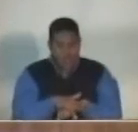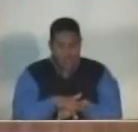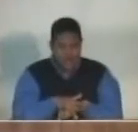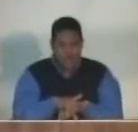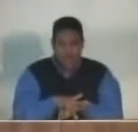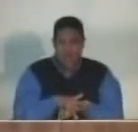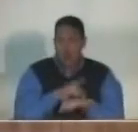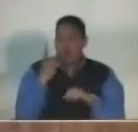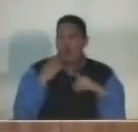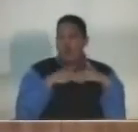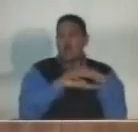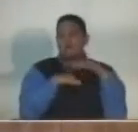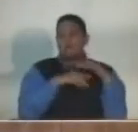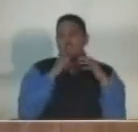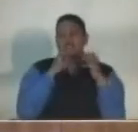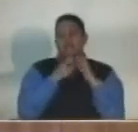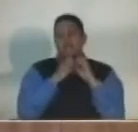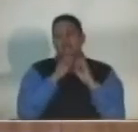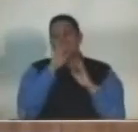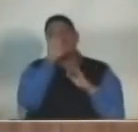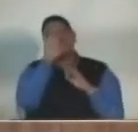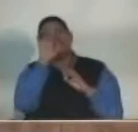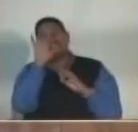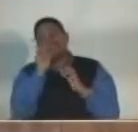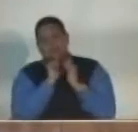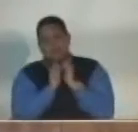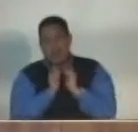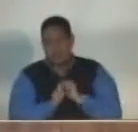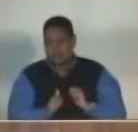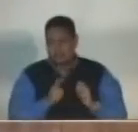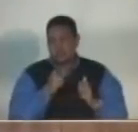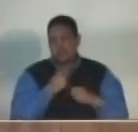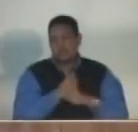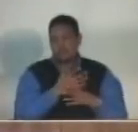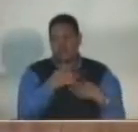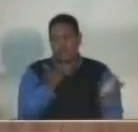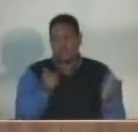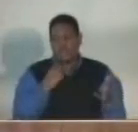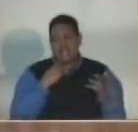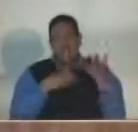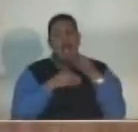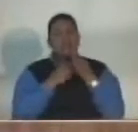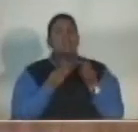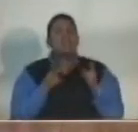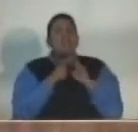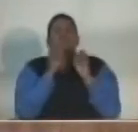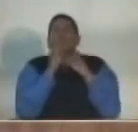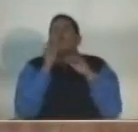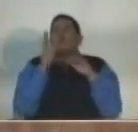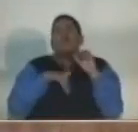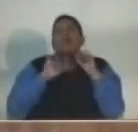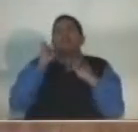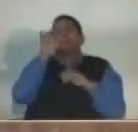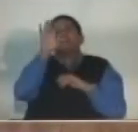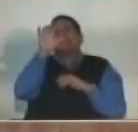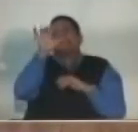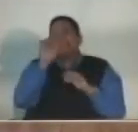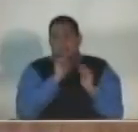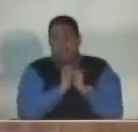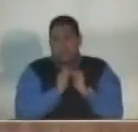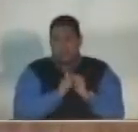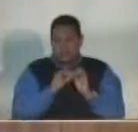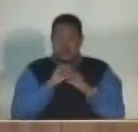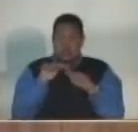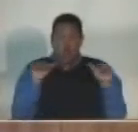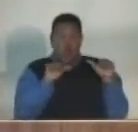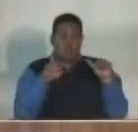the basis of the number of 5 CSEC passes they produce. Adding value is much more than that. In